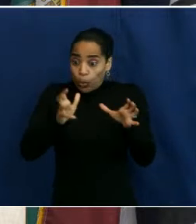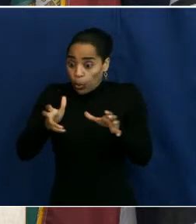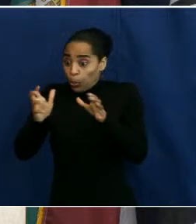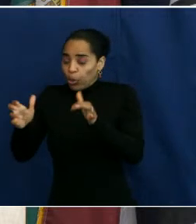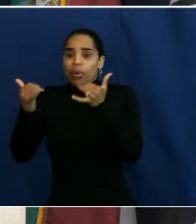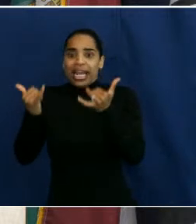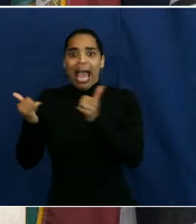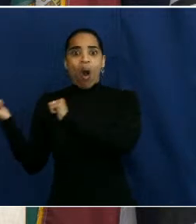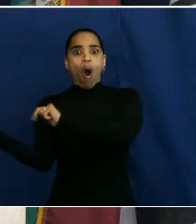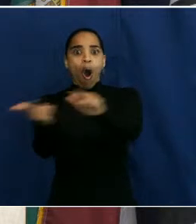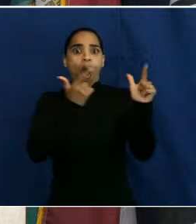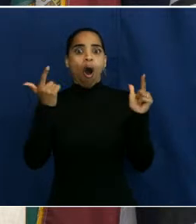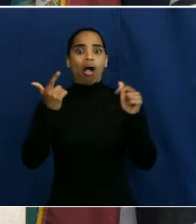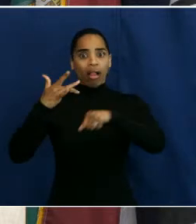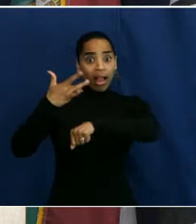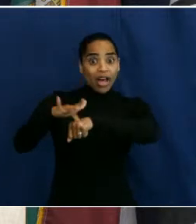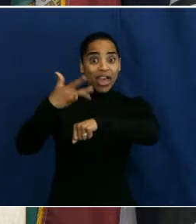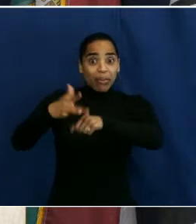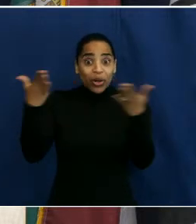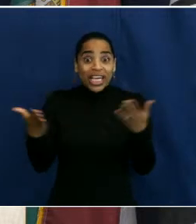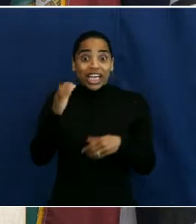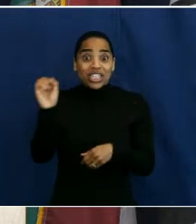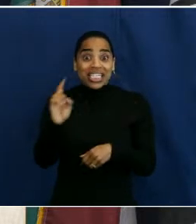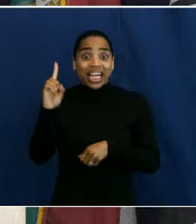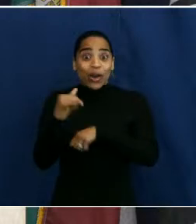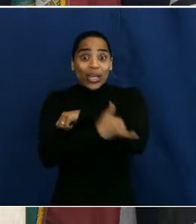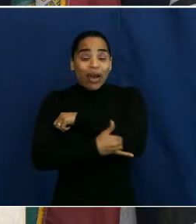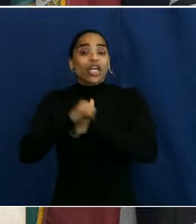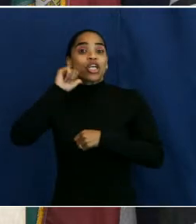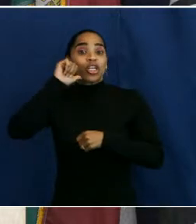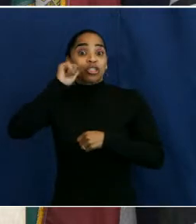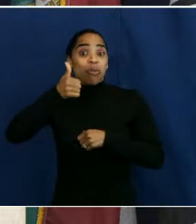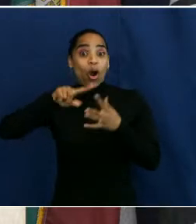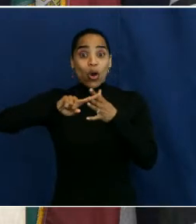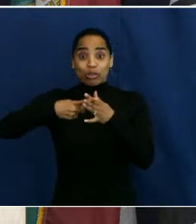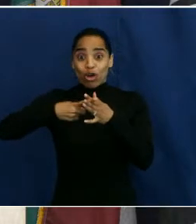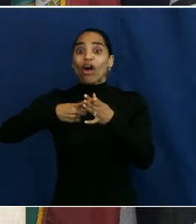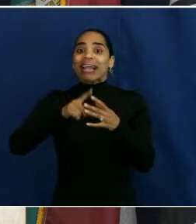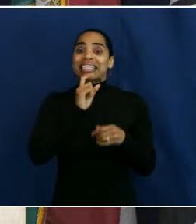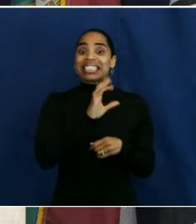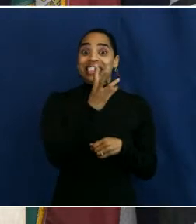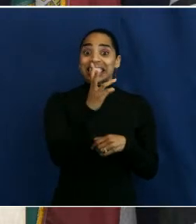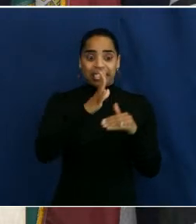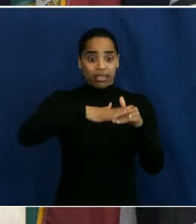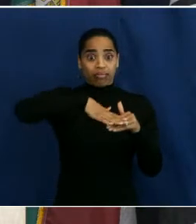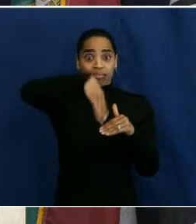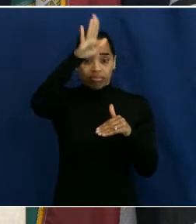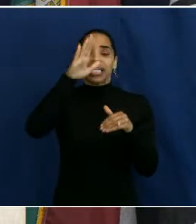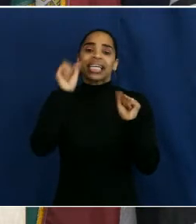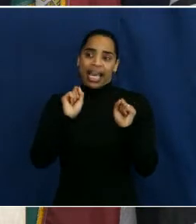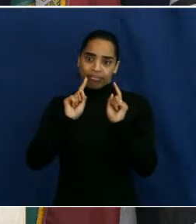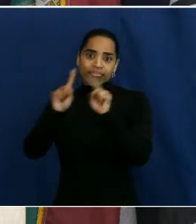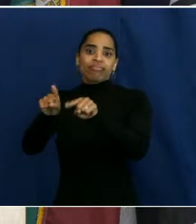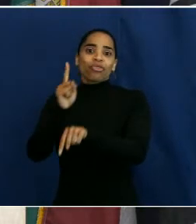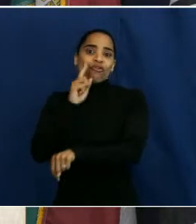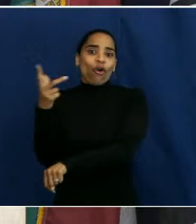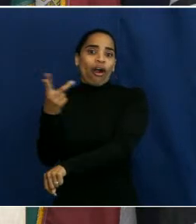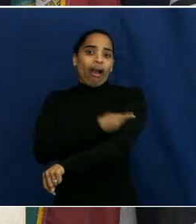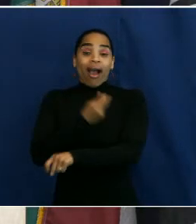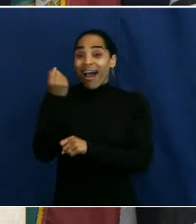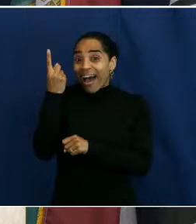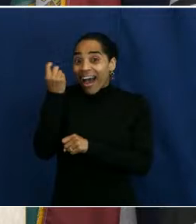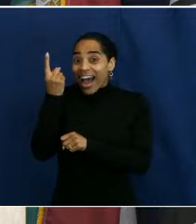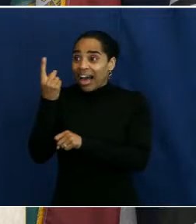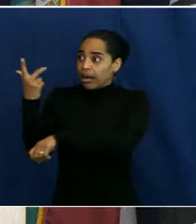up the vaccine to everyone in San Diego County starting tomorrow, 16 and older. And we're waiting on more supplies and